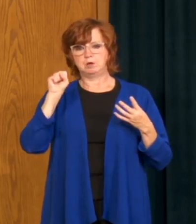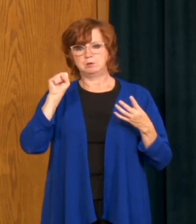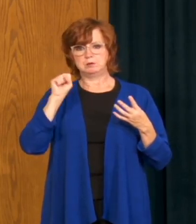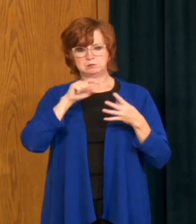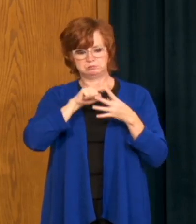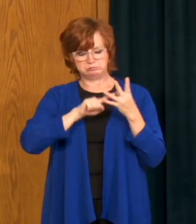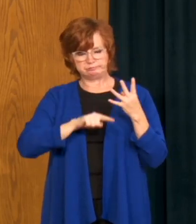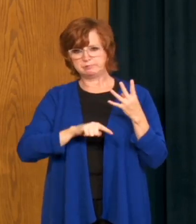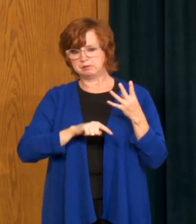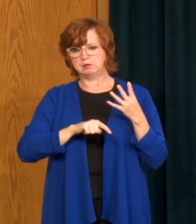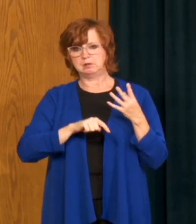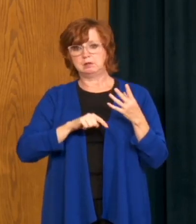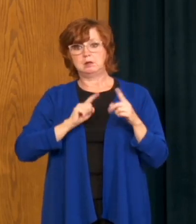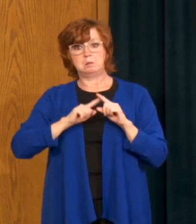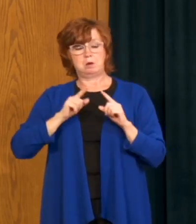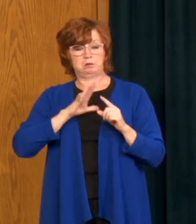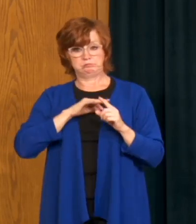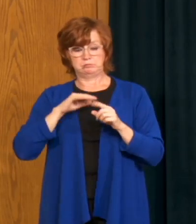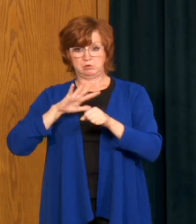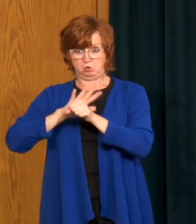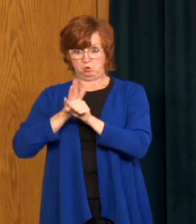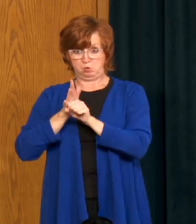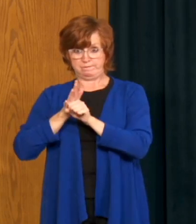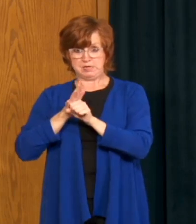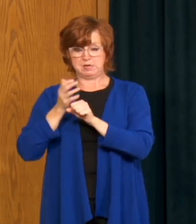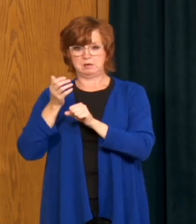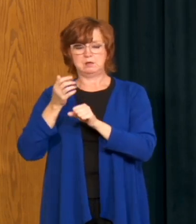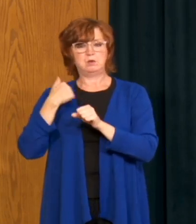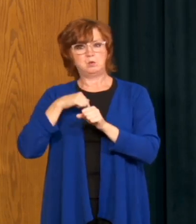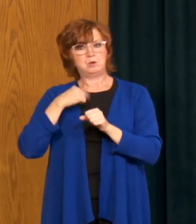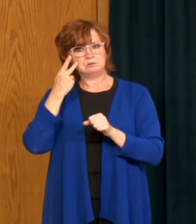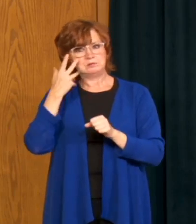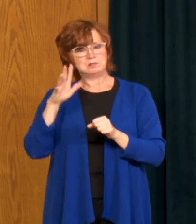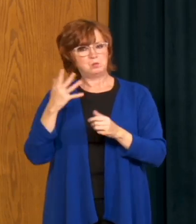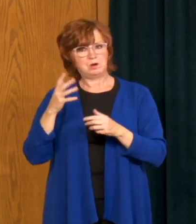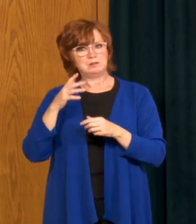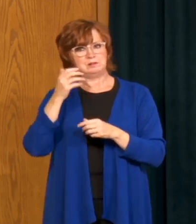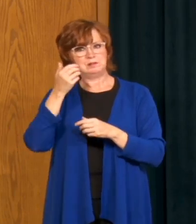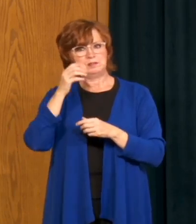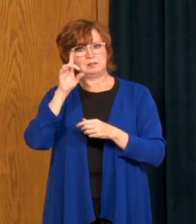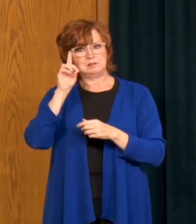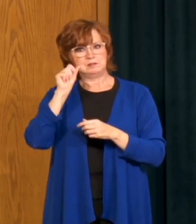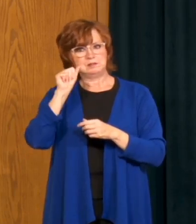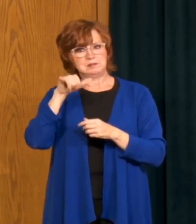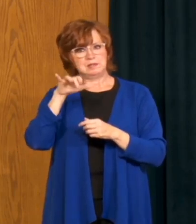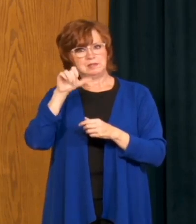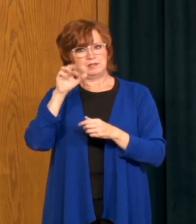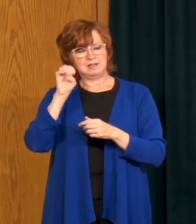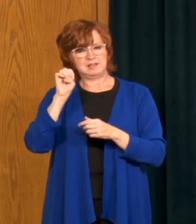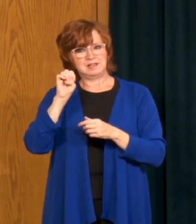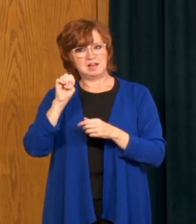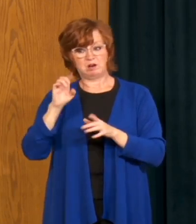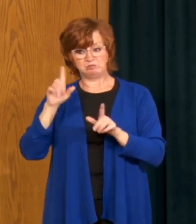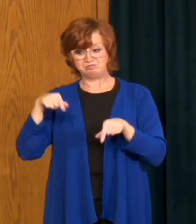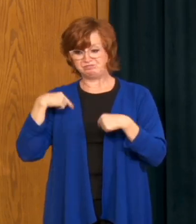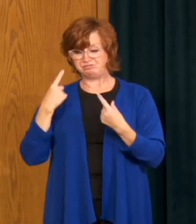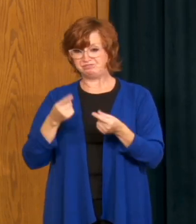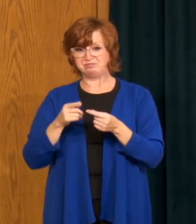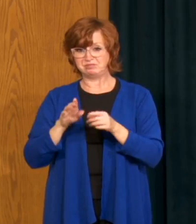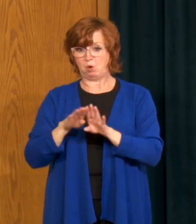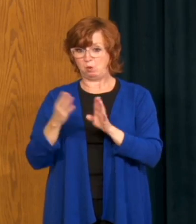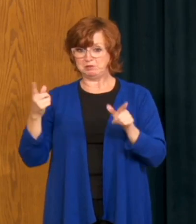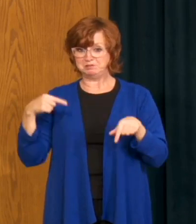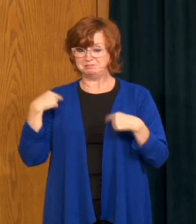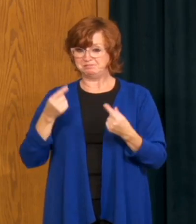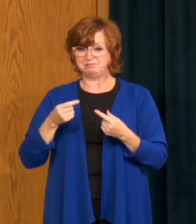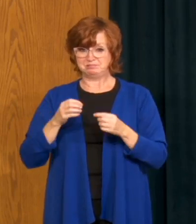COVID-19, on a positive note, we have seen that, for example, daycares have remained open without any significant concerns. And so that